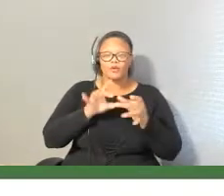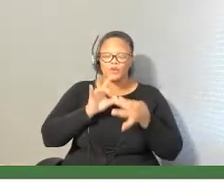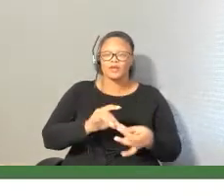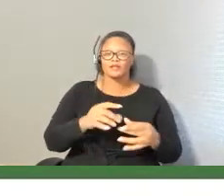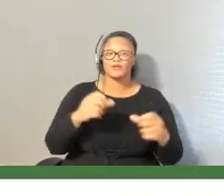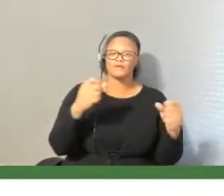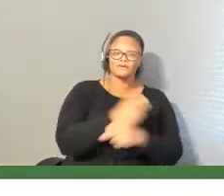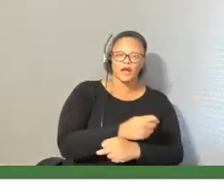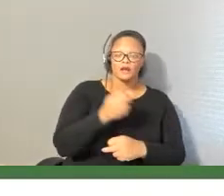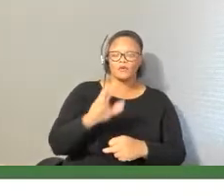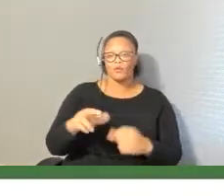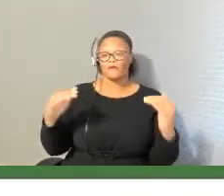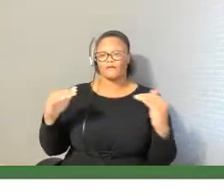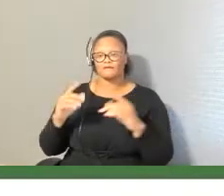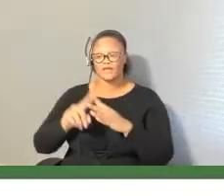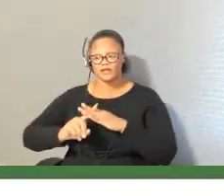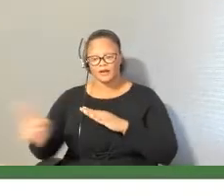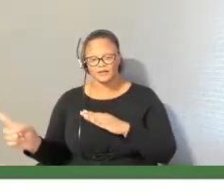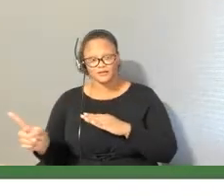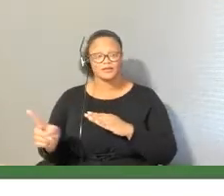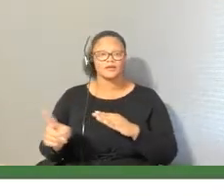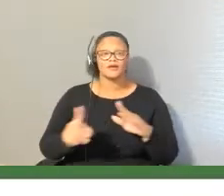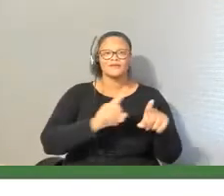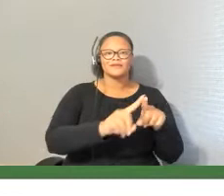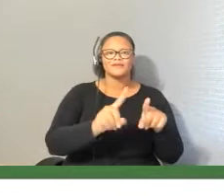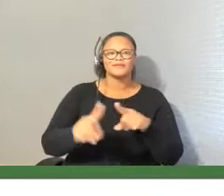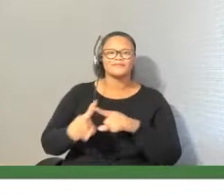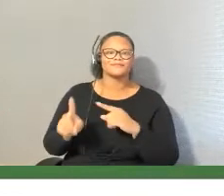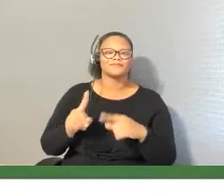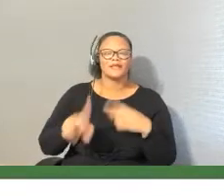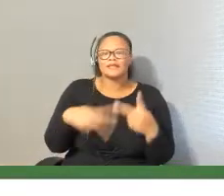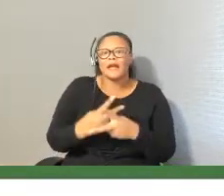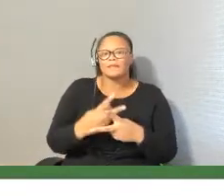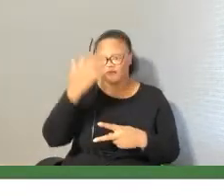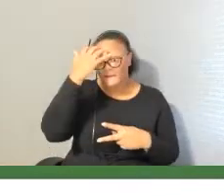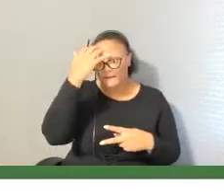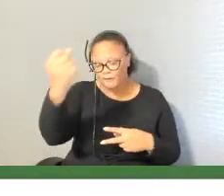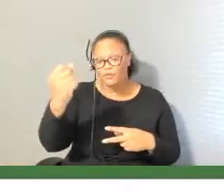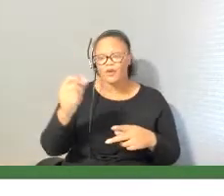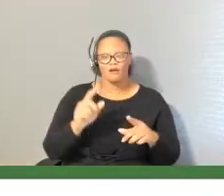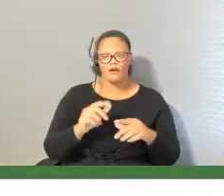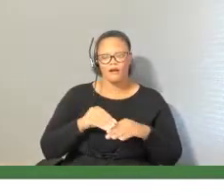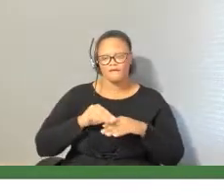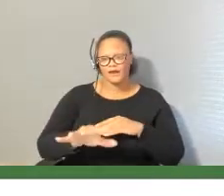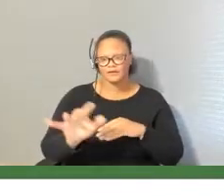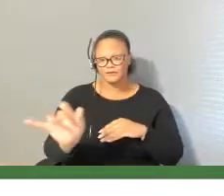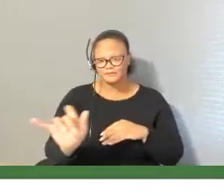your somatic, your episodic, your procedural, and your emotional memory. This is what happens